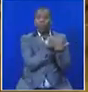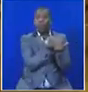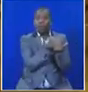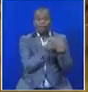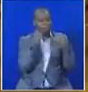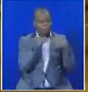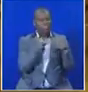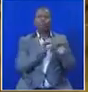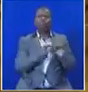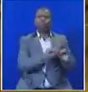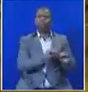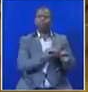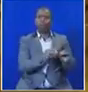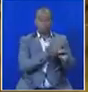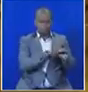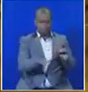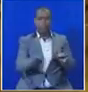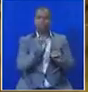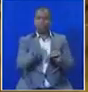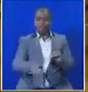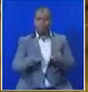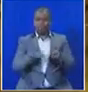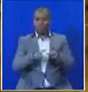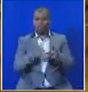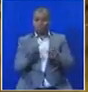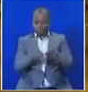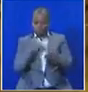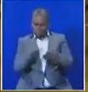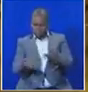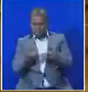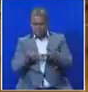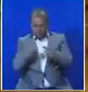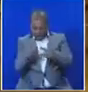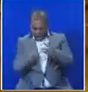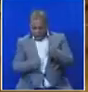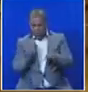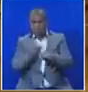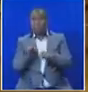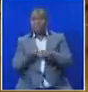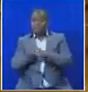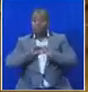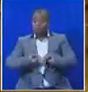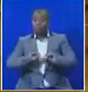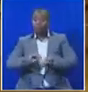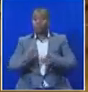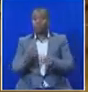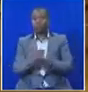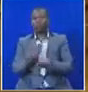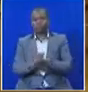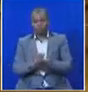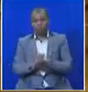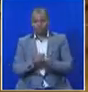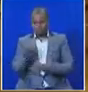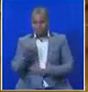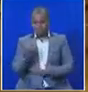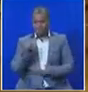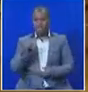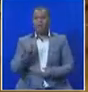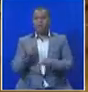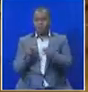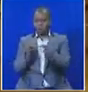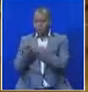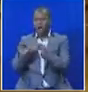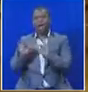young people with basic knowledge of maths, accounting, and economics and educate them on how they can maximize the power of collective